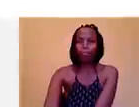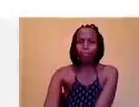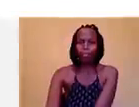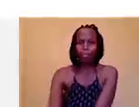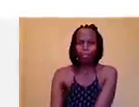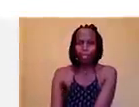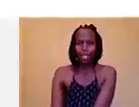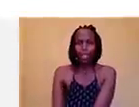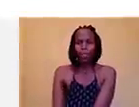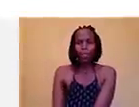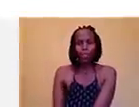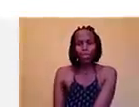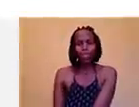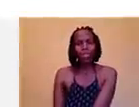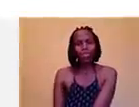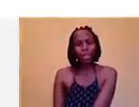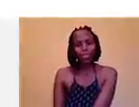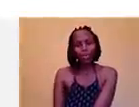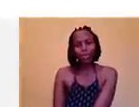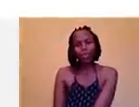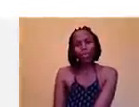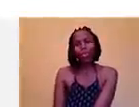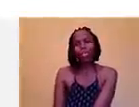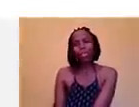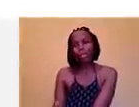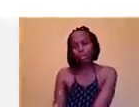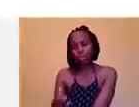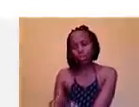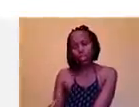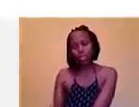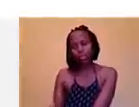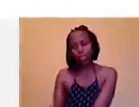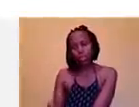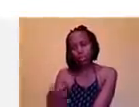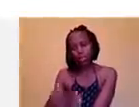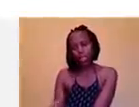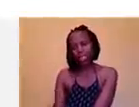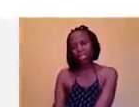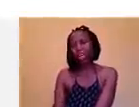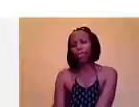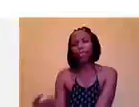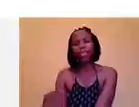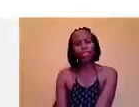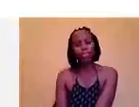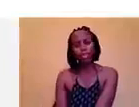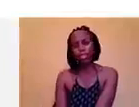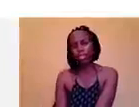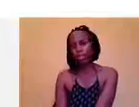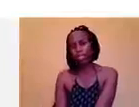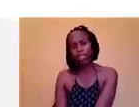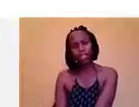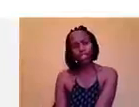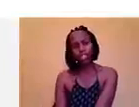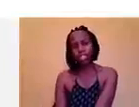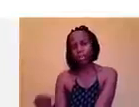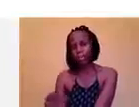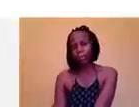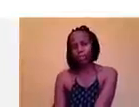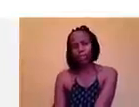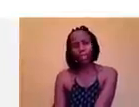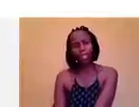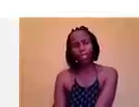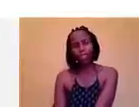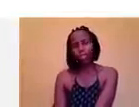broadcasts. And we also have the mailbox. So during the broadcast now, you can drop us